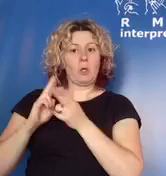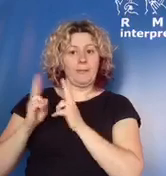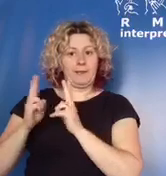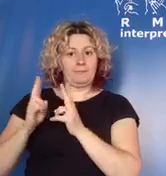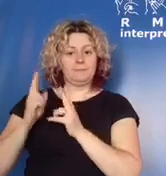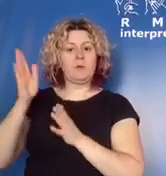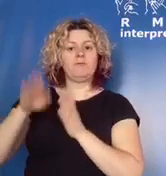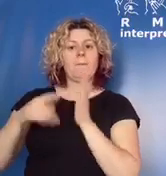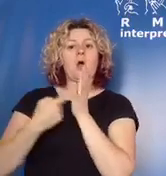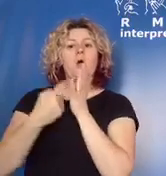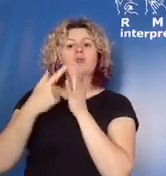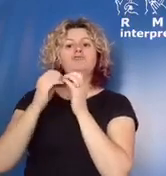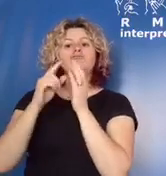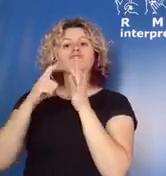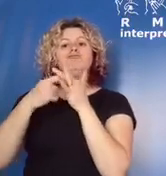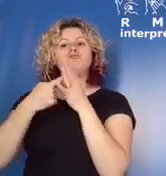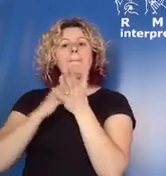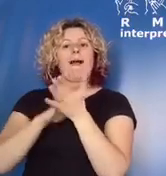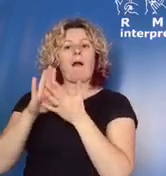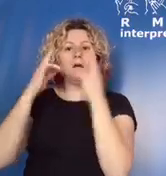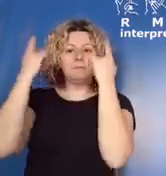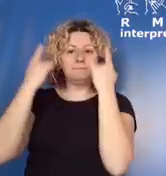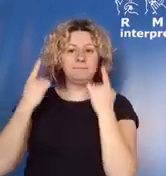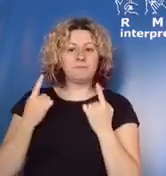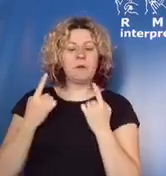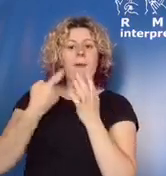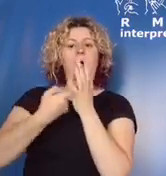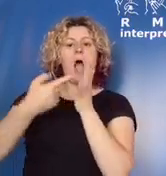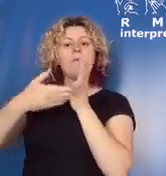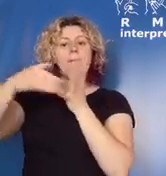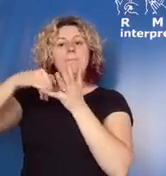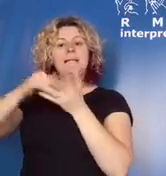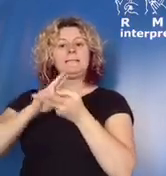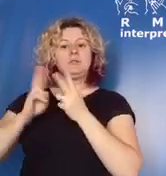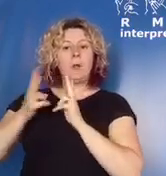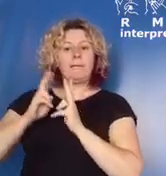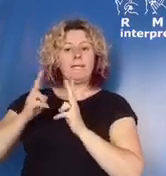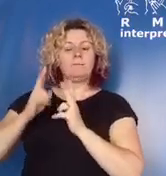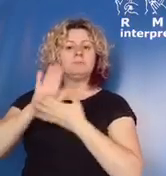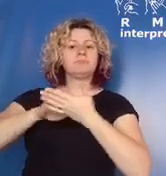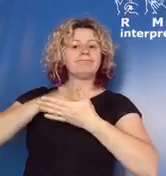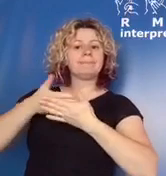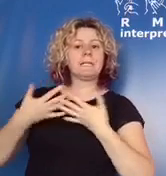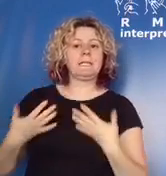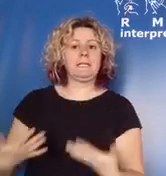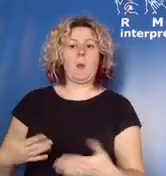Mills Strawson at RMS Interpreting for signing for our deaf community today.